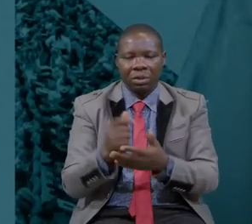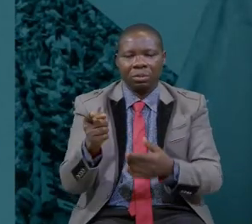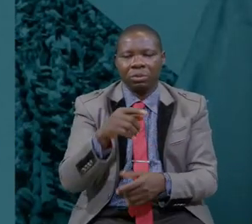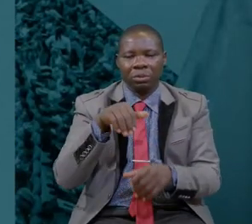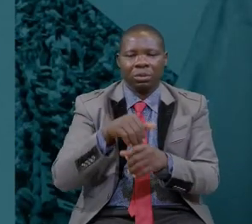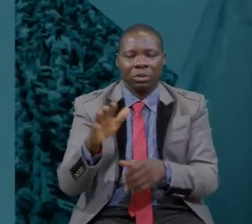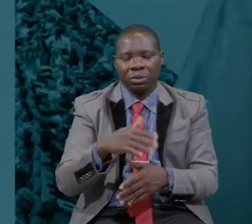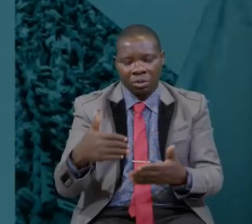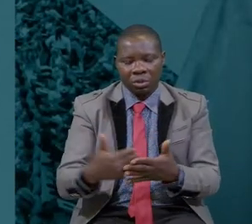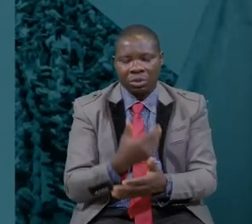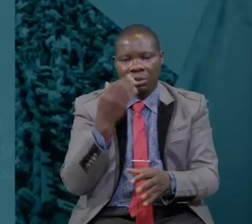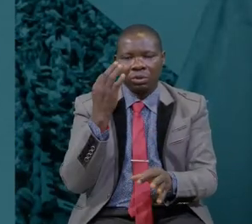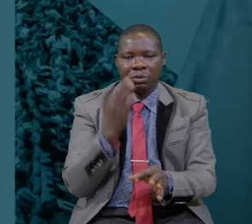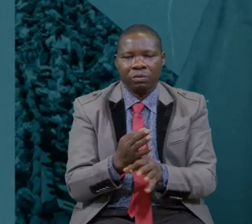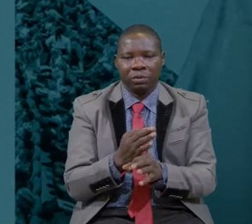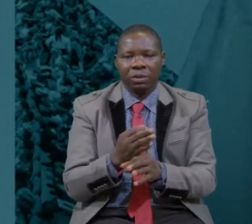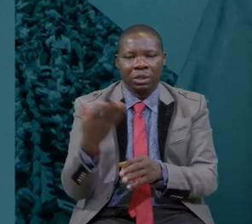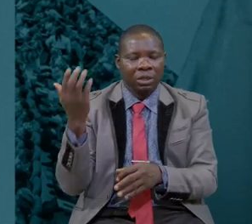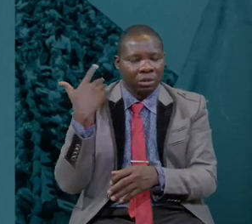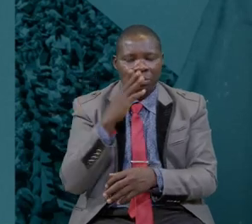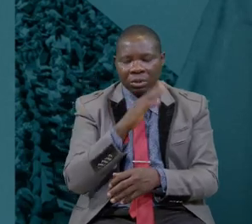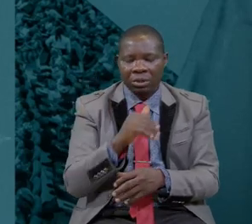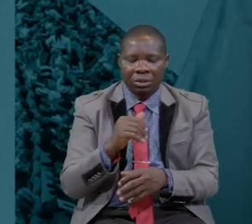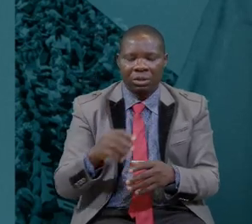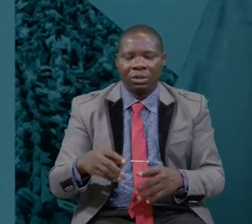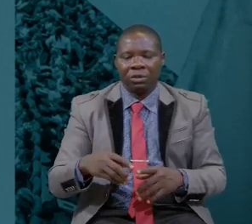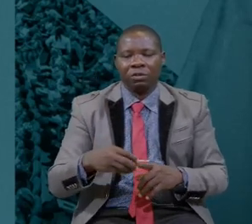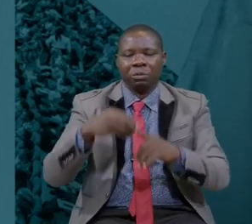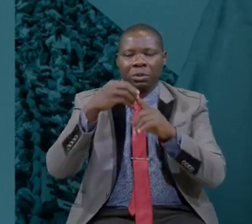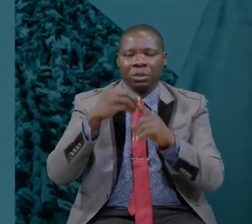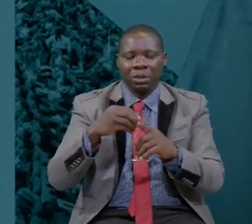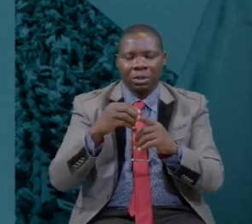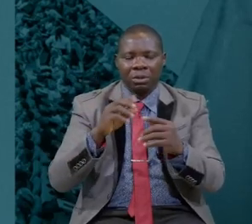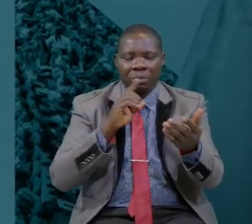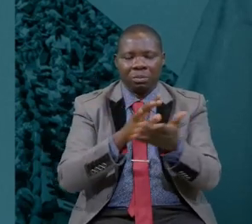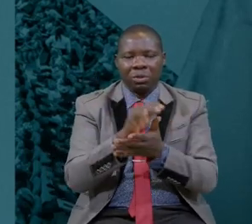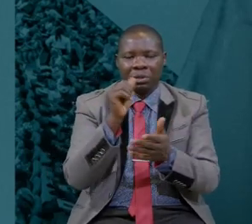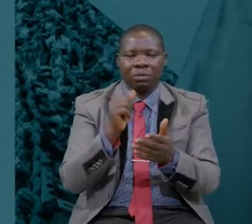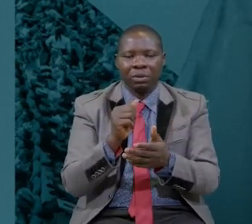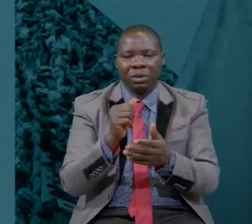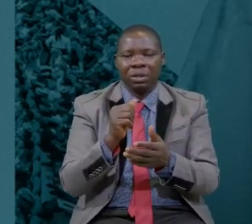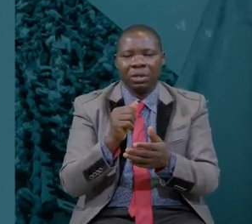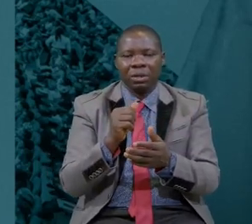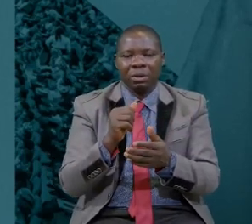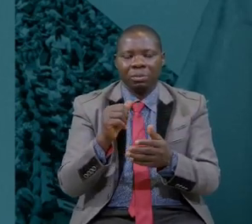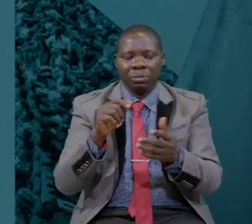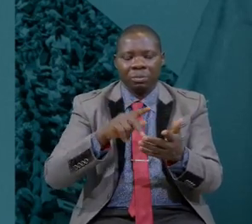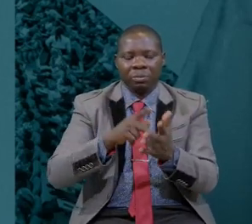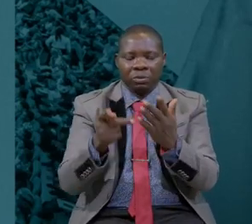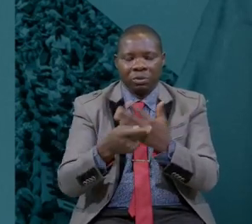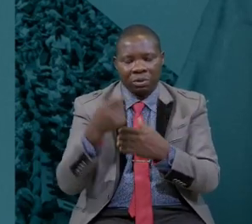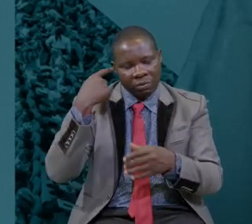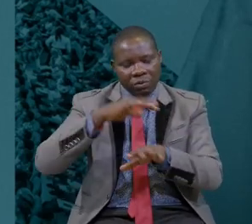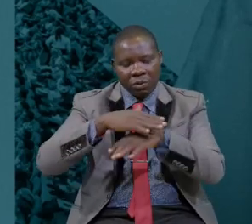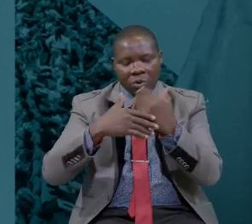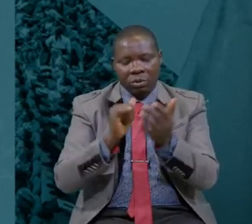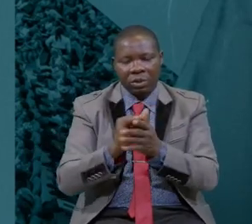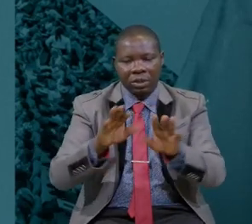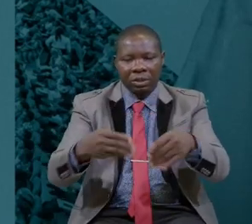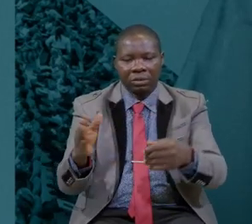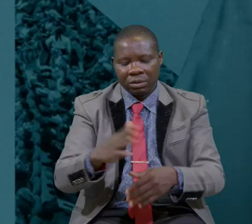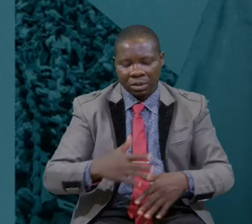There will be a special believers' banquet for all those who gave their lives to Christ during